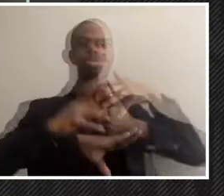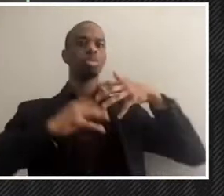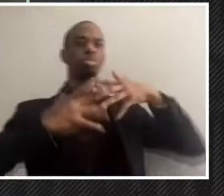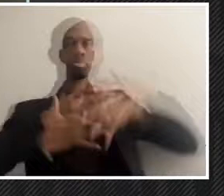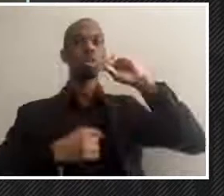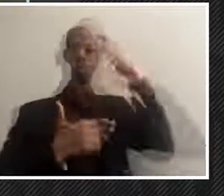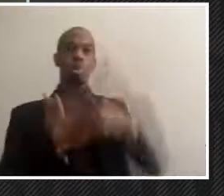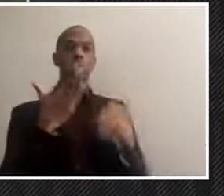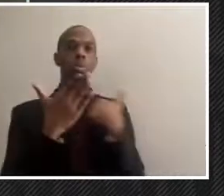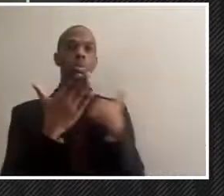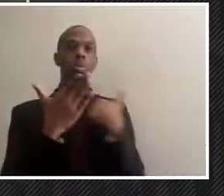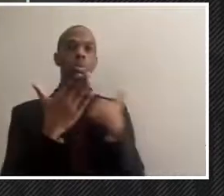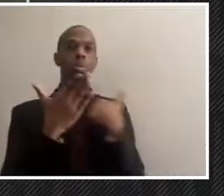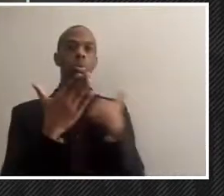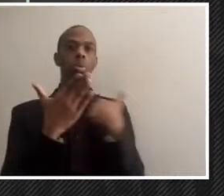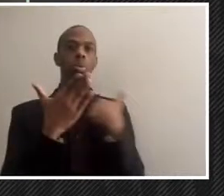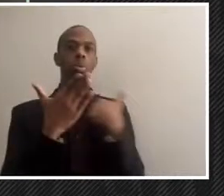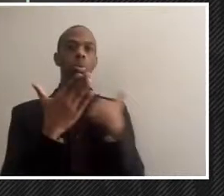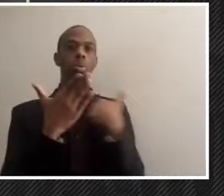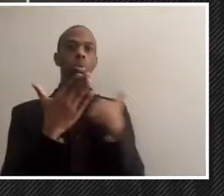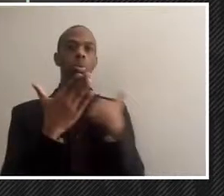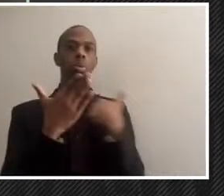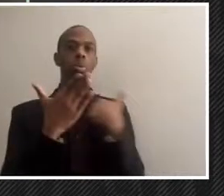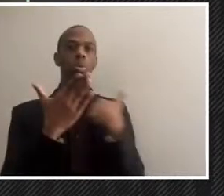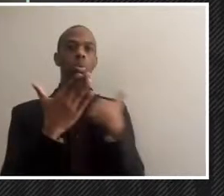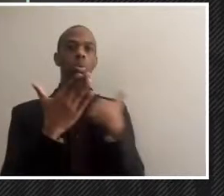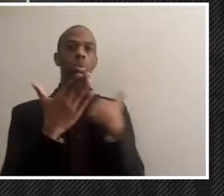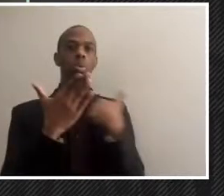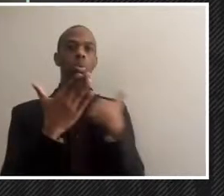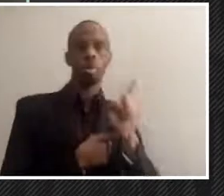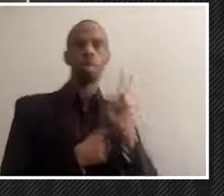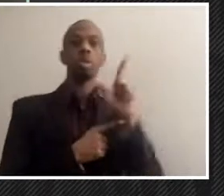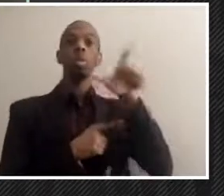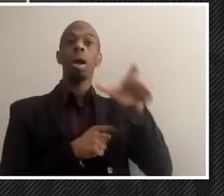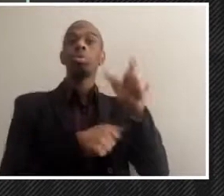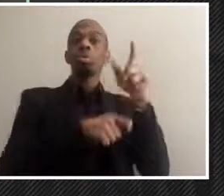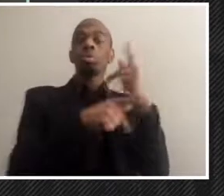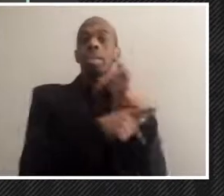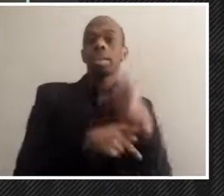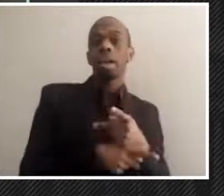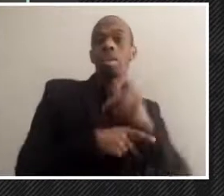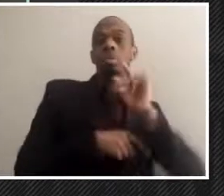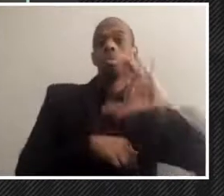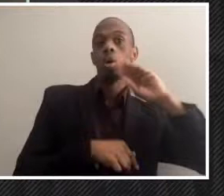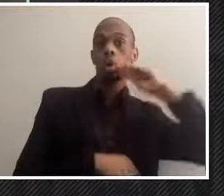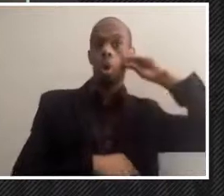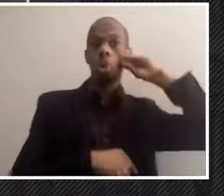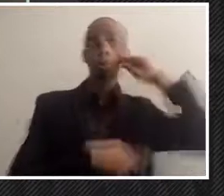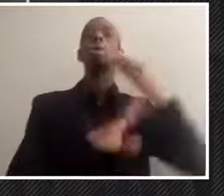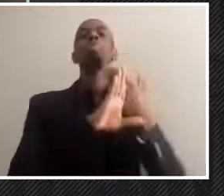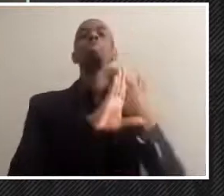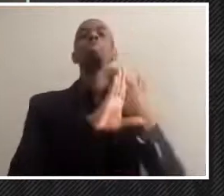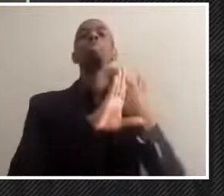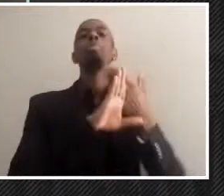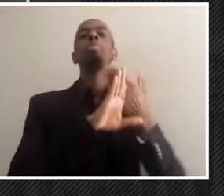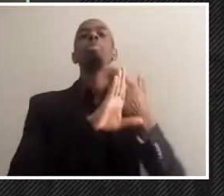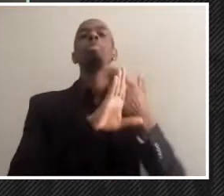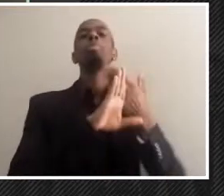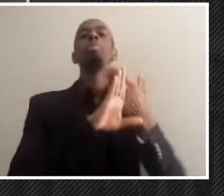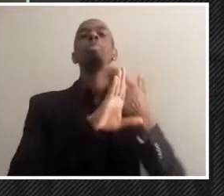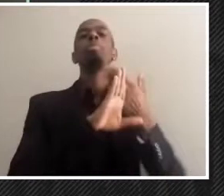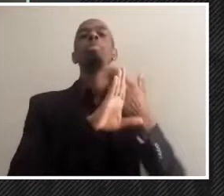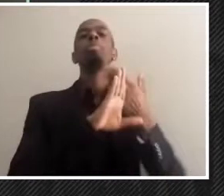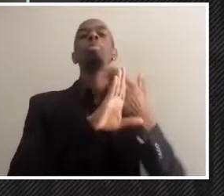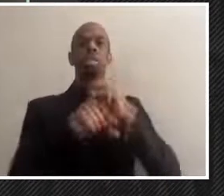of home before you can even extend an arm or the olive branch. And so I think, you know, when we're talking about this political